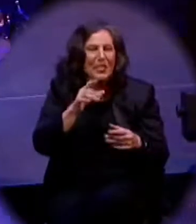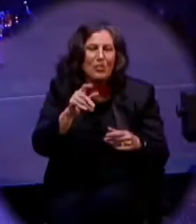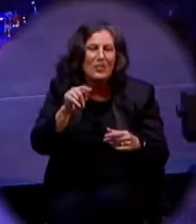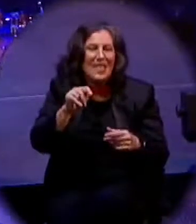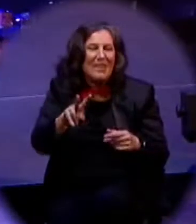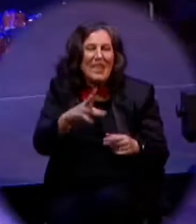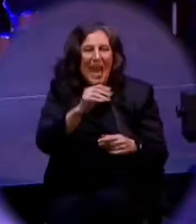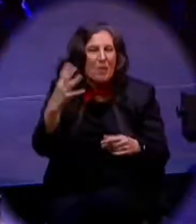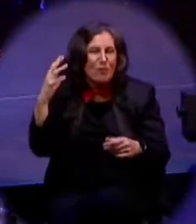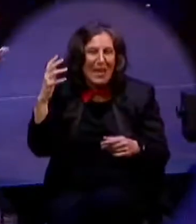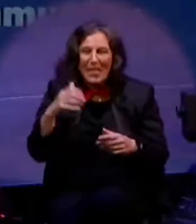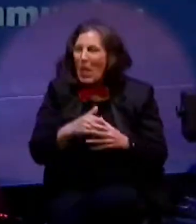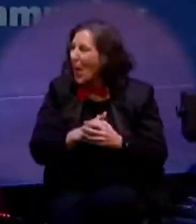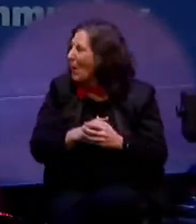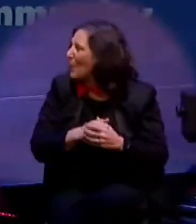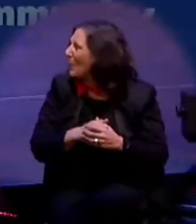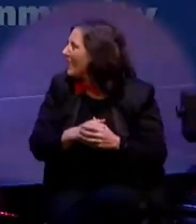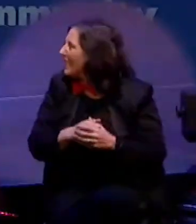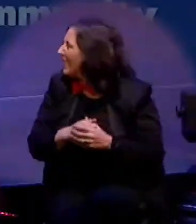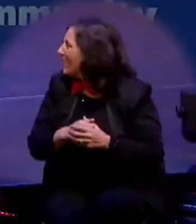Radio.